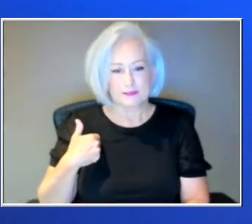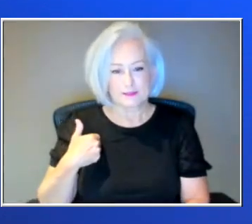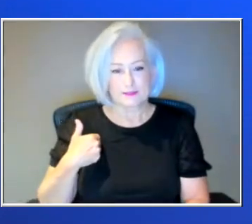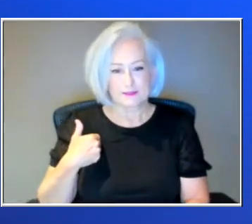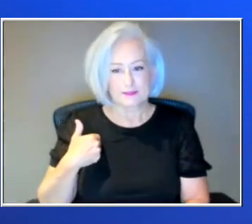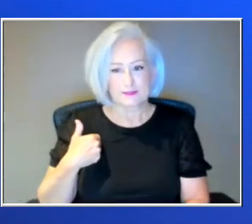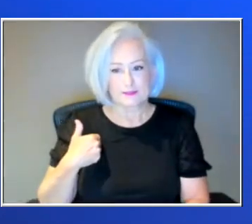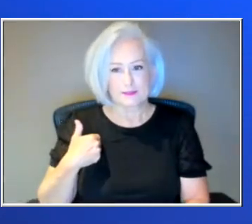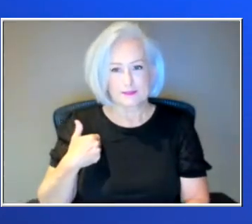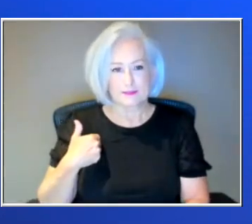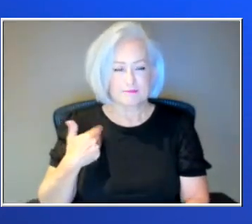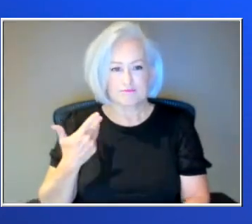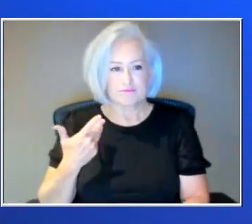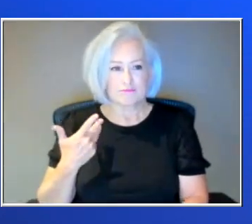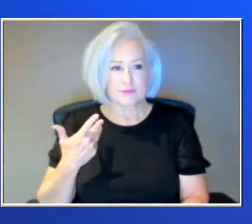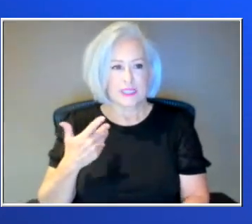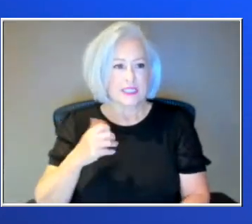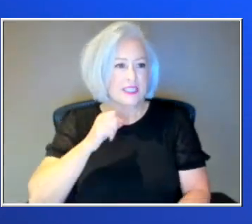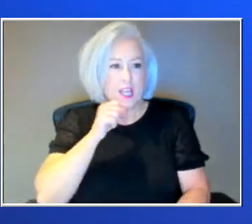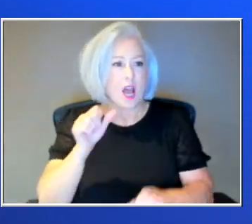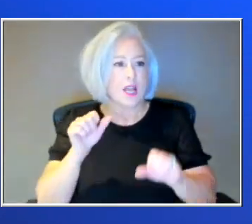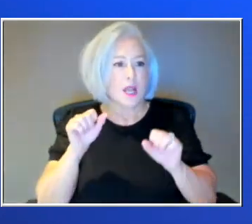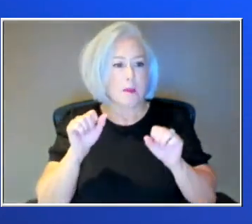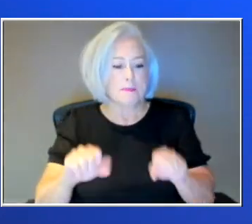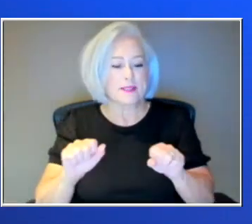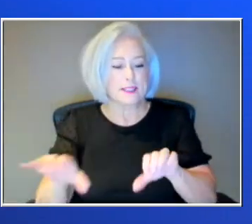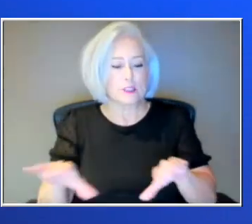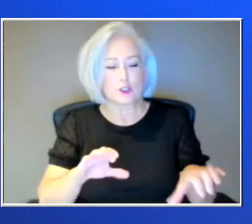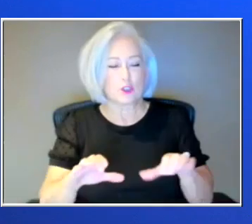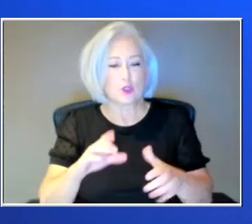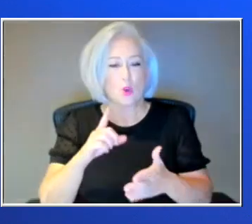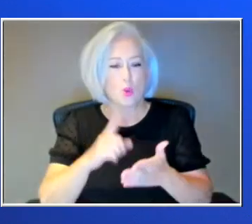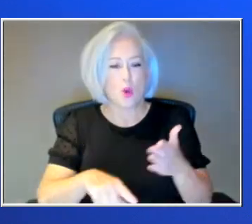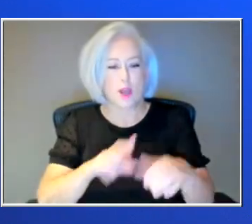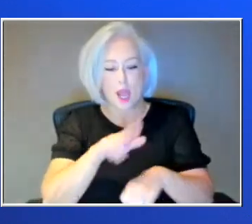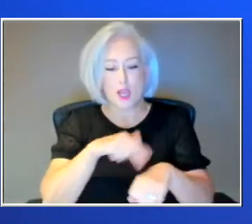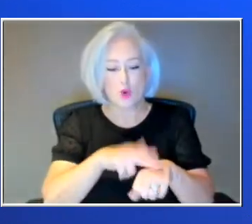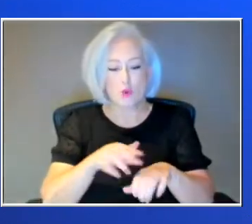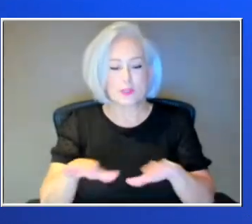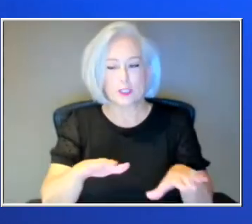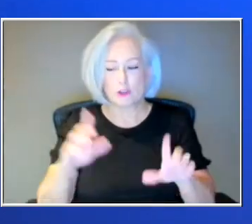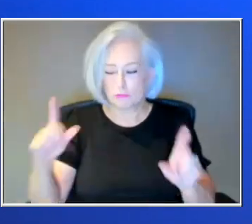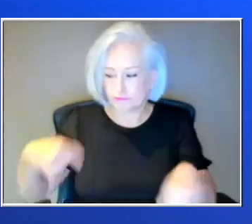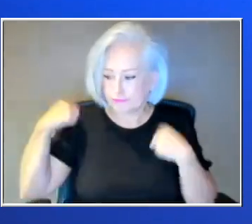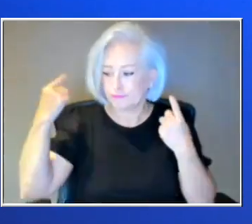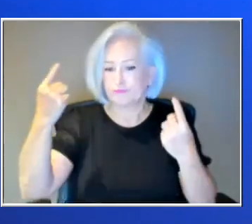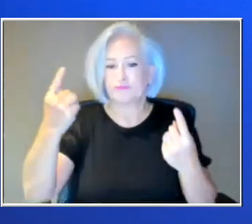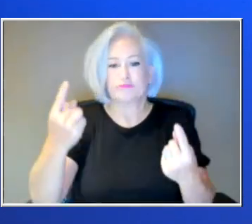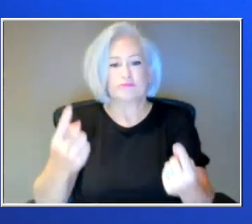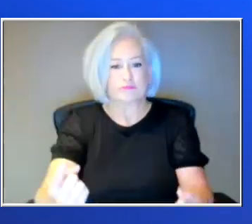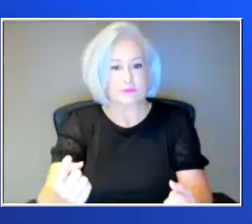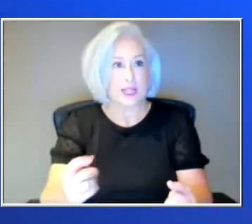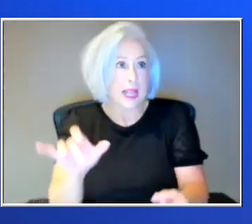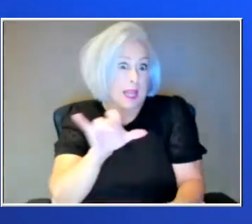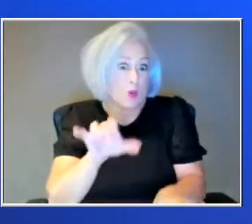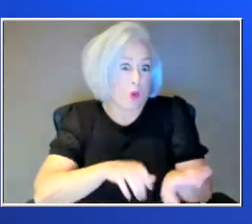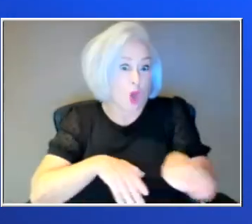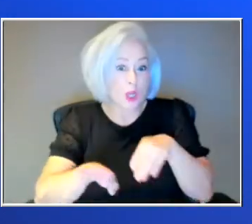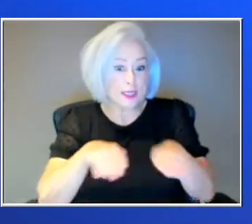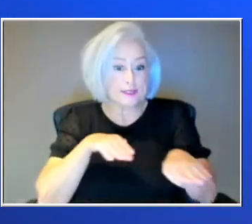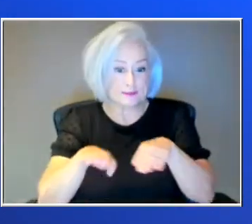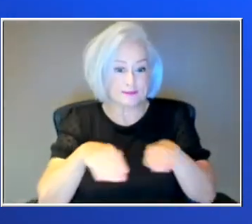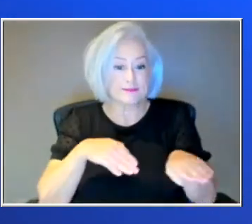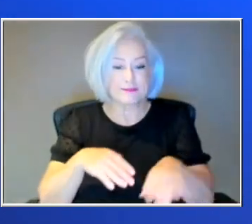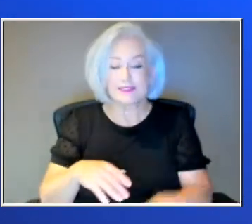being able to do the things that I've been able to do, you know, my whole life. Walk. And then walk, yes. And that was